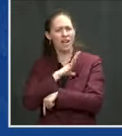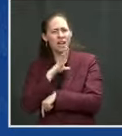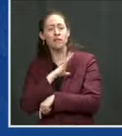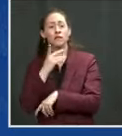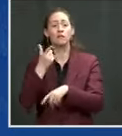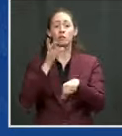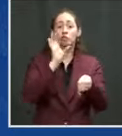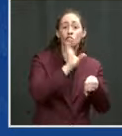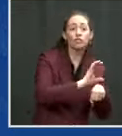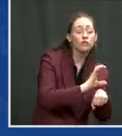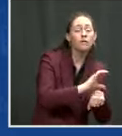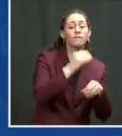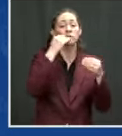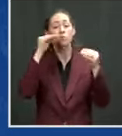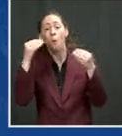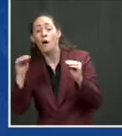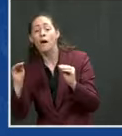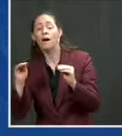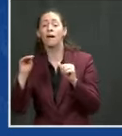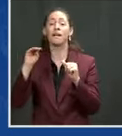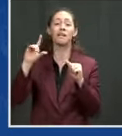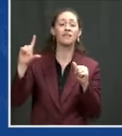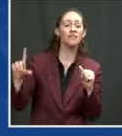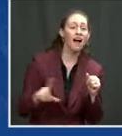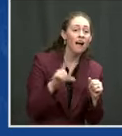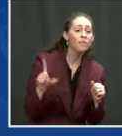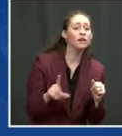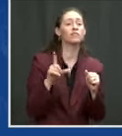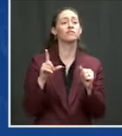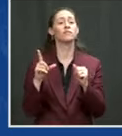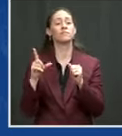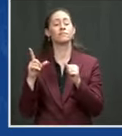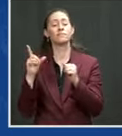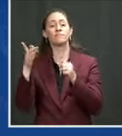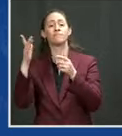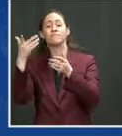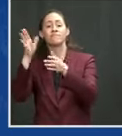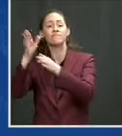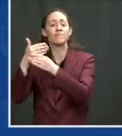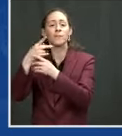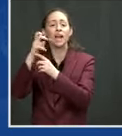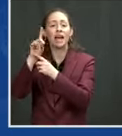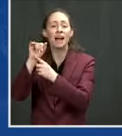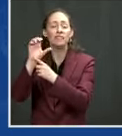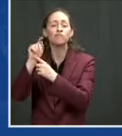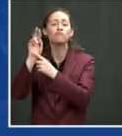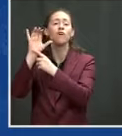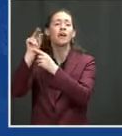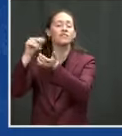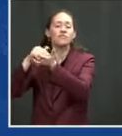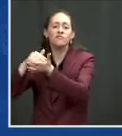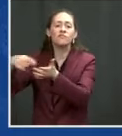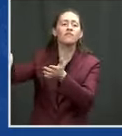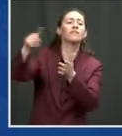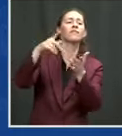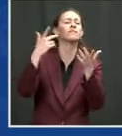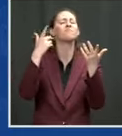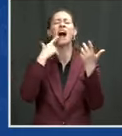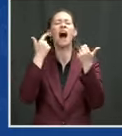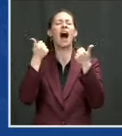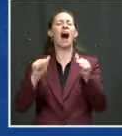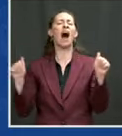library, at a pediatrician's office, anywhere, everywhere in the state. And we're also using